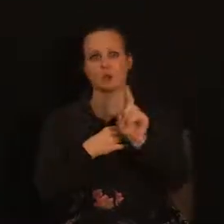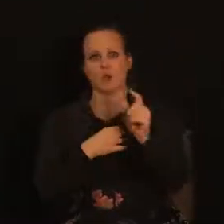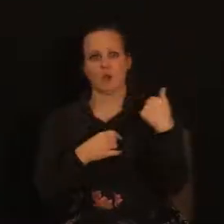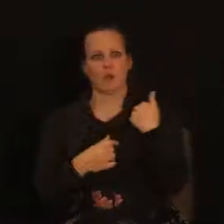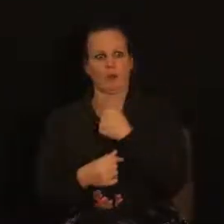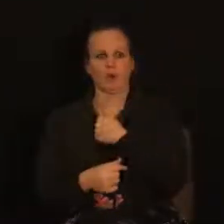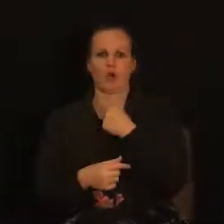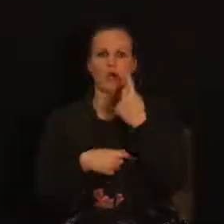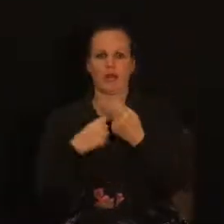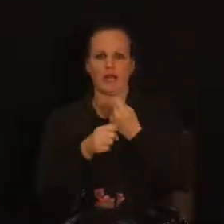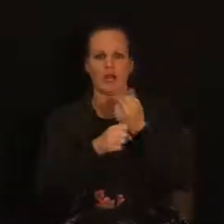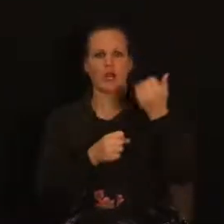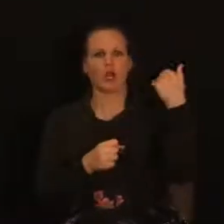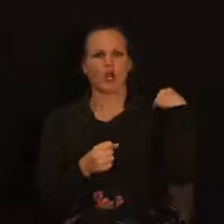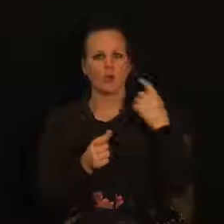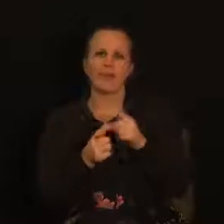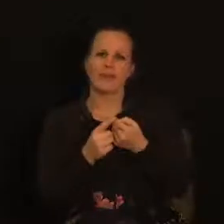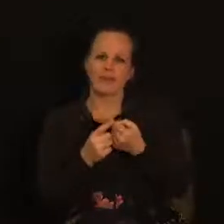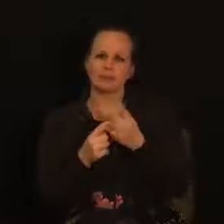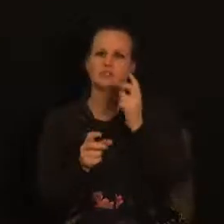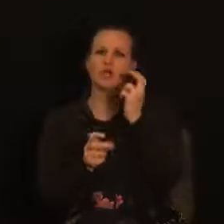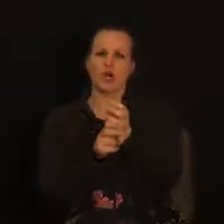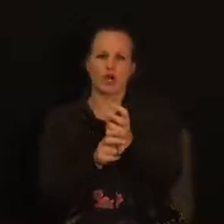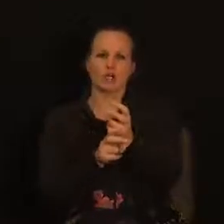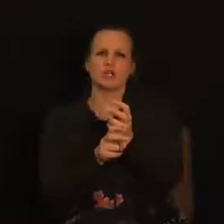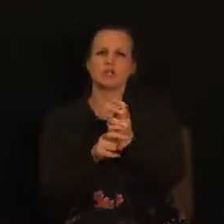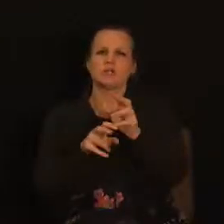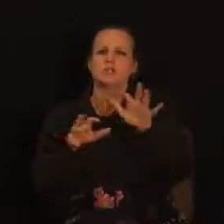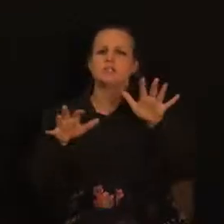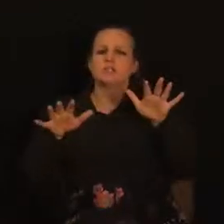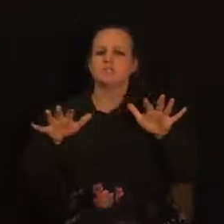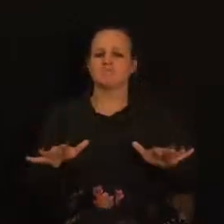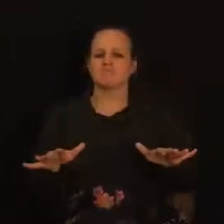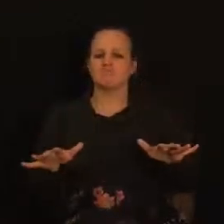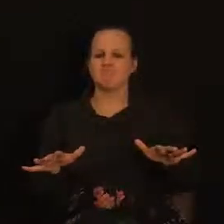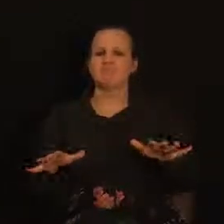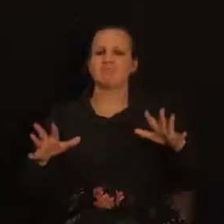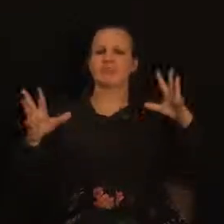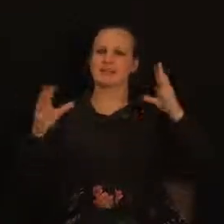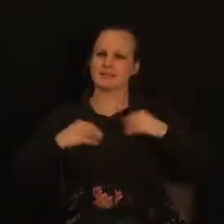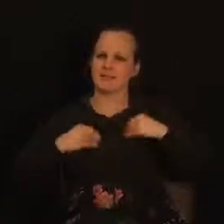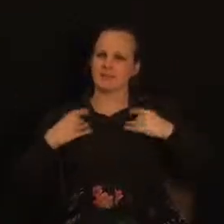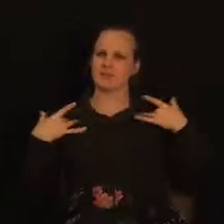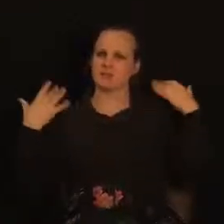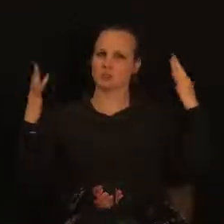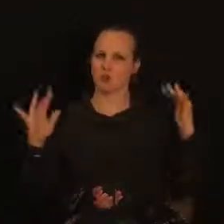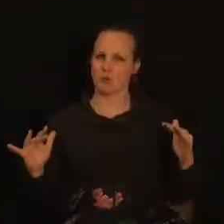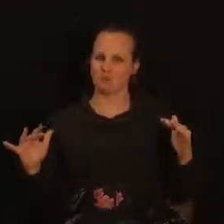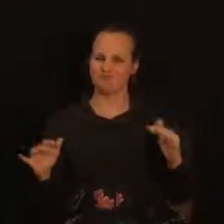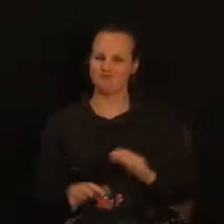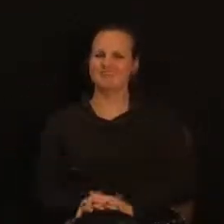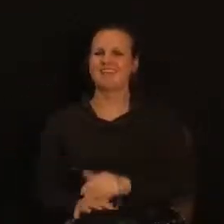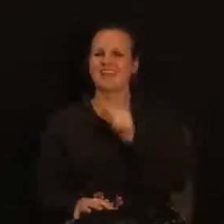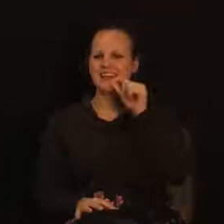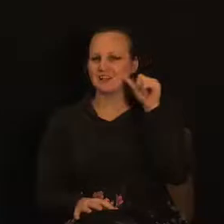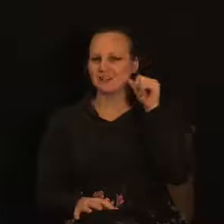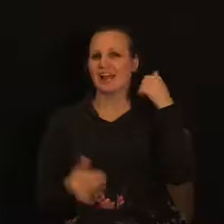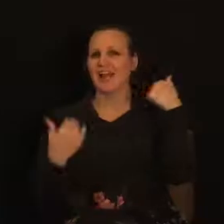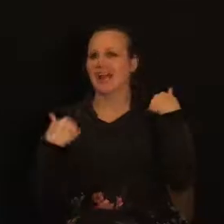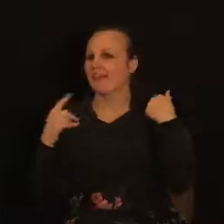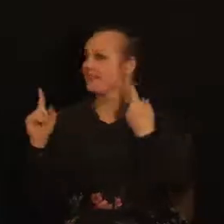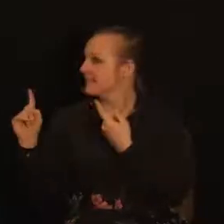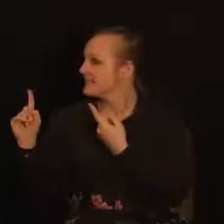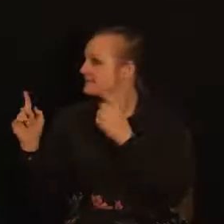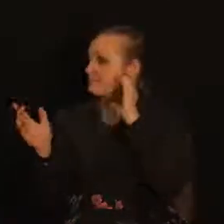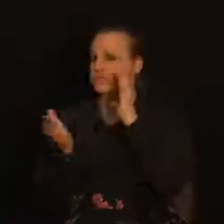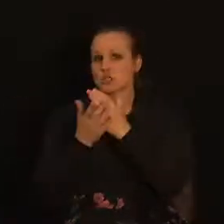And then it was a little bit hard to settle in with the snow. In fact, yesterday I had this picture in my Time